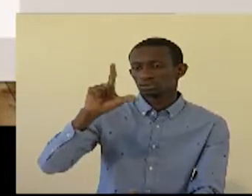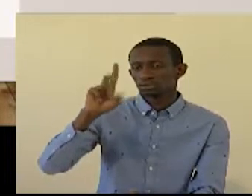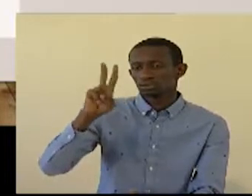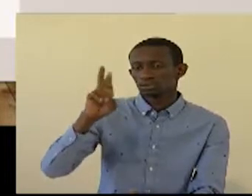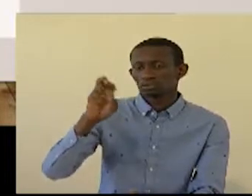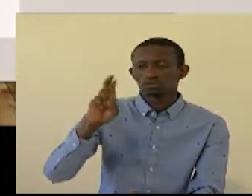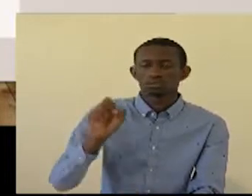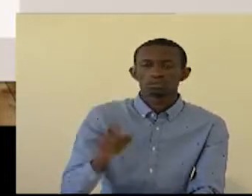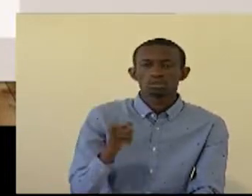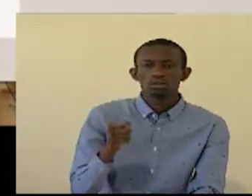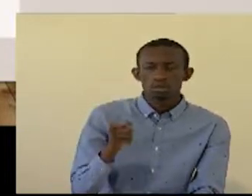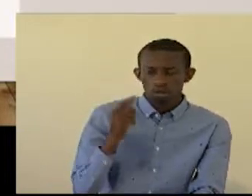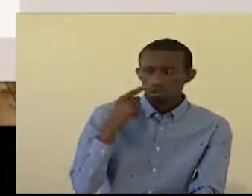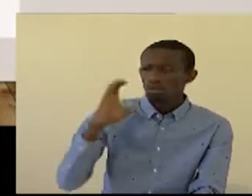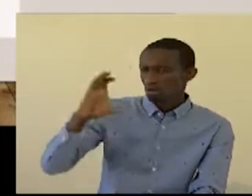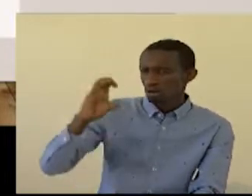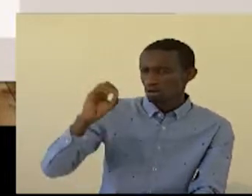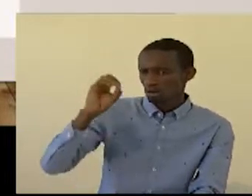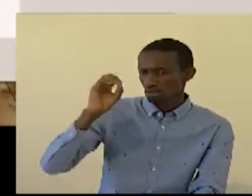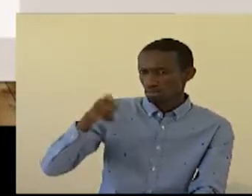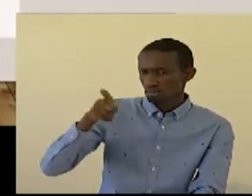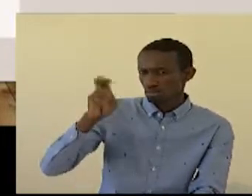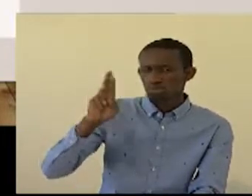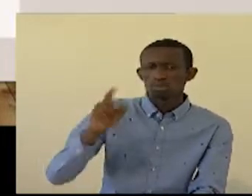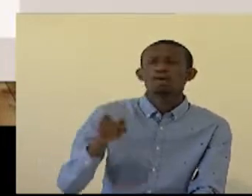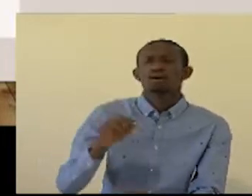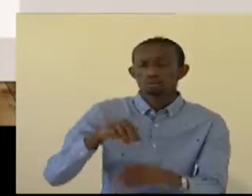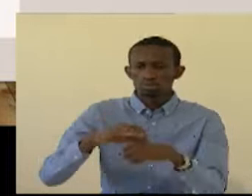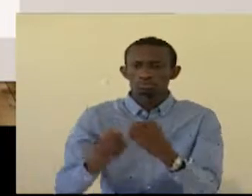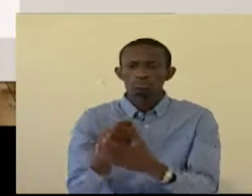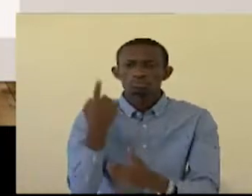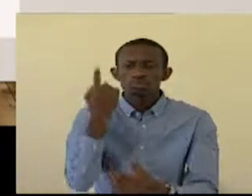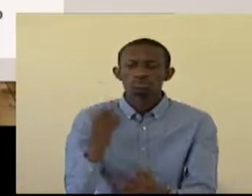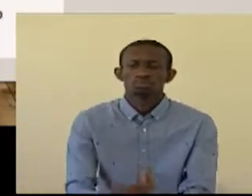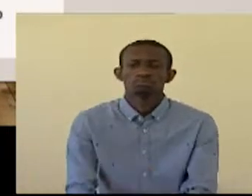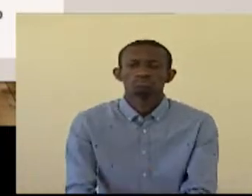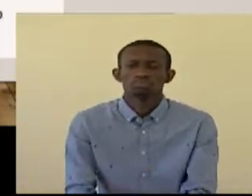see the copper 1 oxide that is produced, the brick red precipitate.